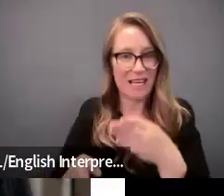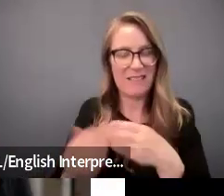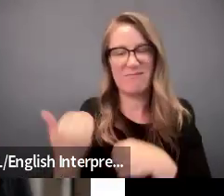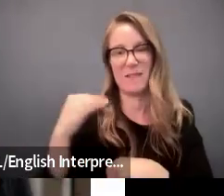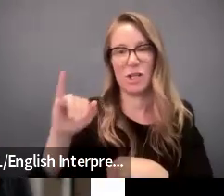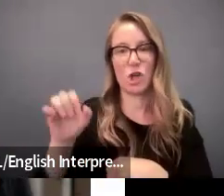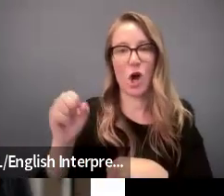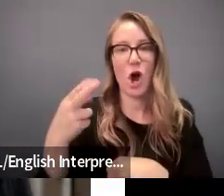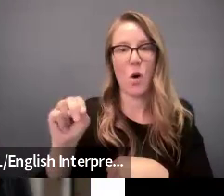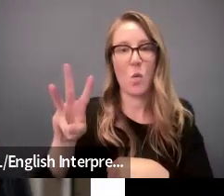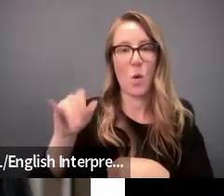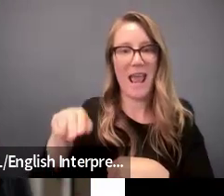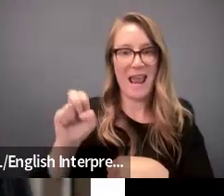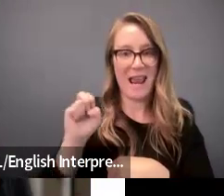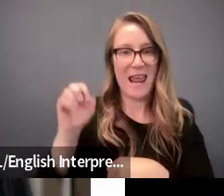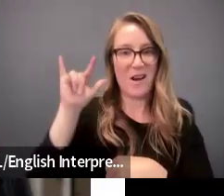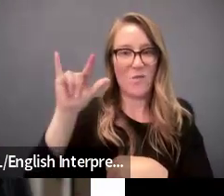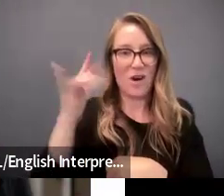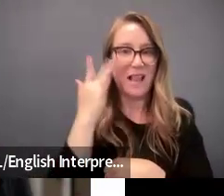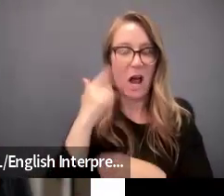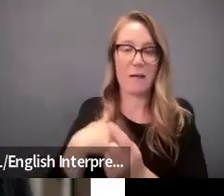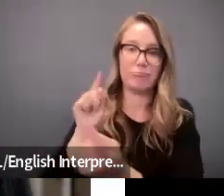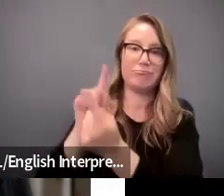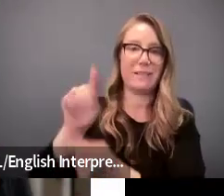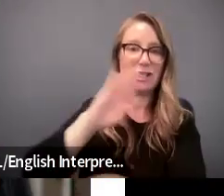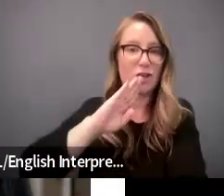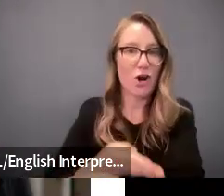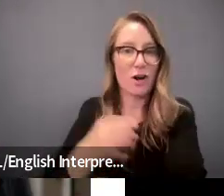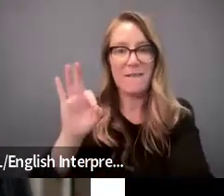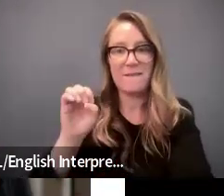John Wayne's Airport in California, I ran into his daughter,